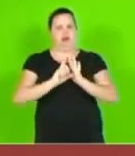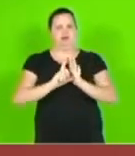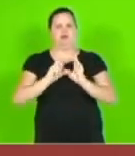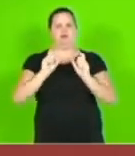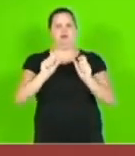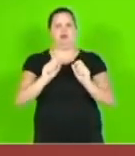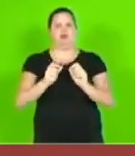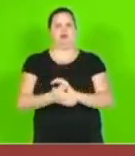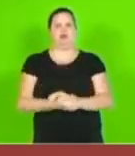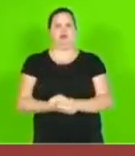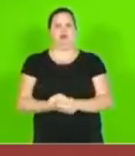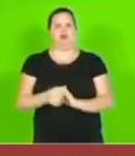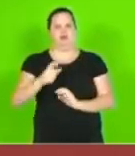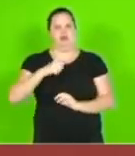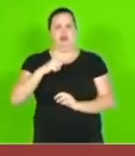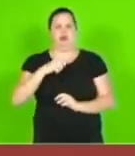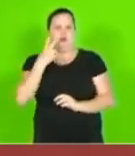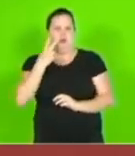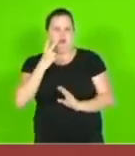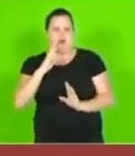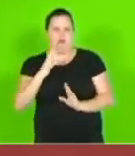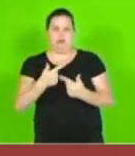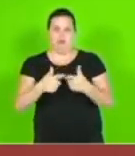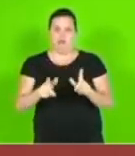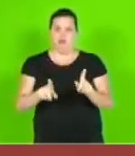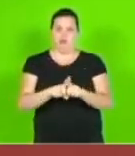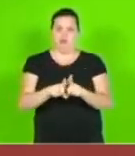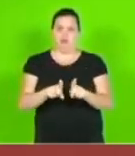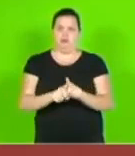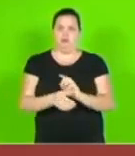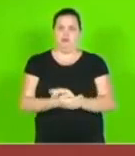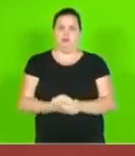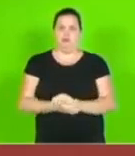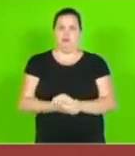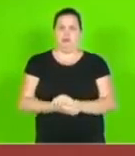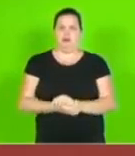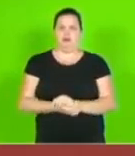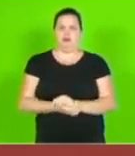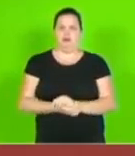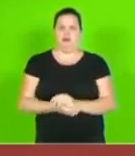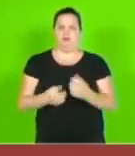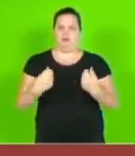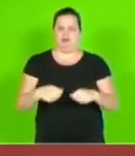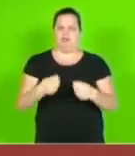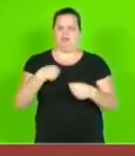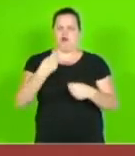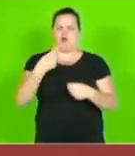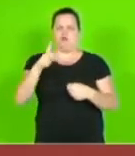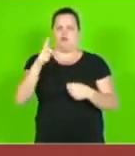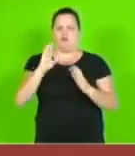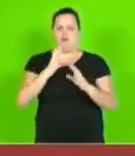Besides the preparing that you have to have, you have to prepare.